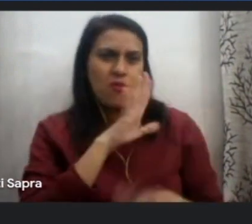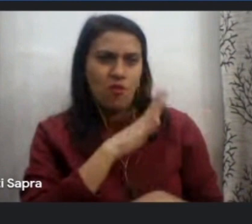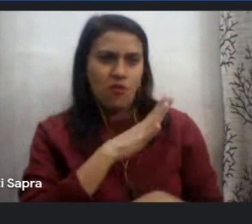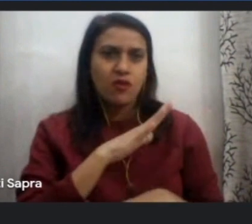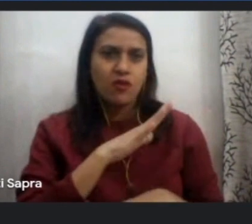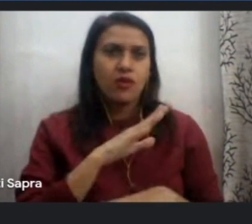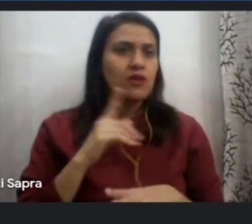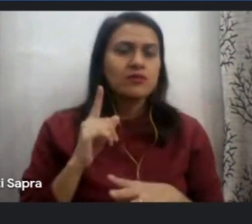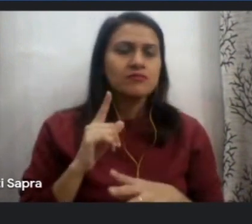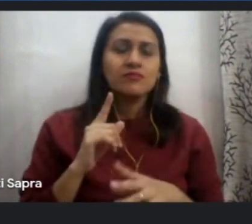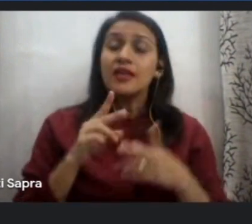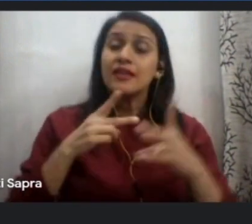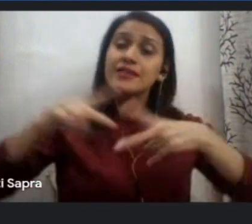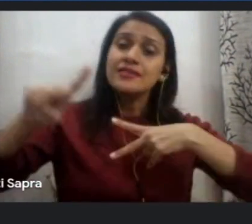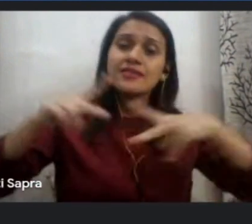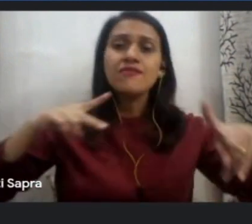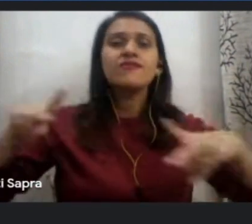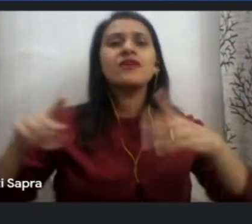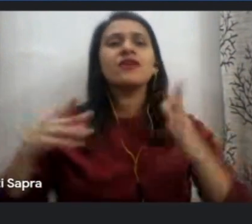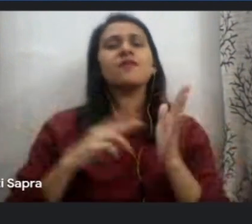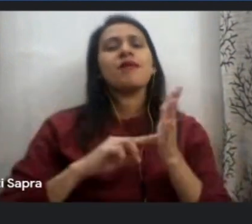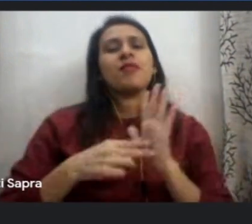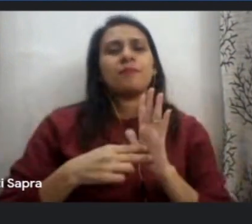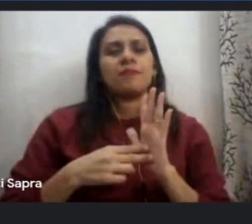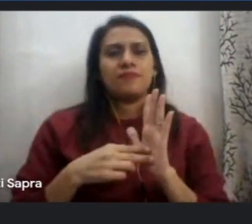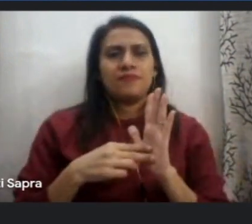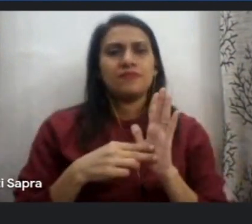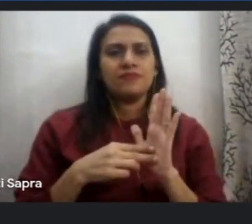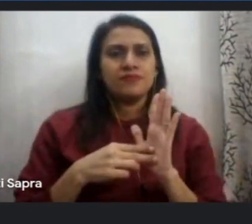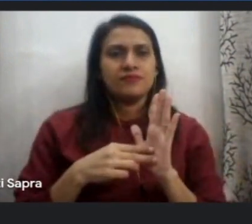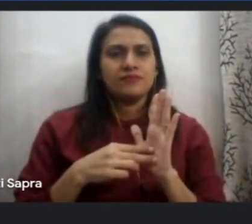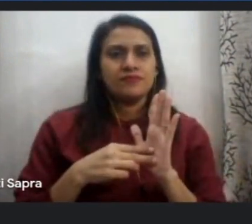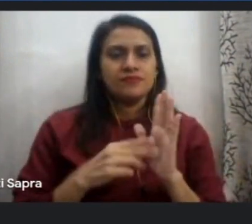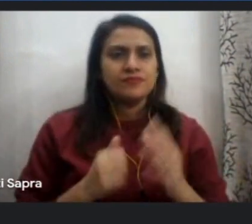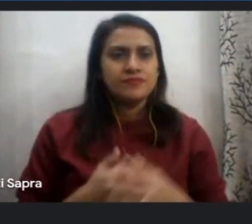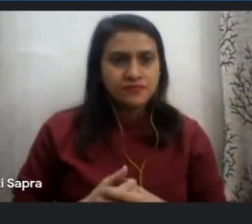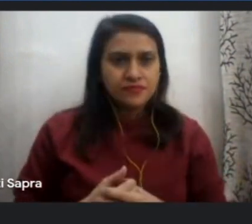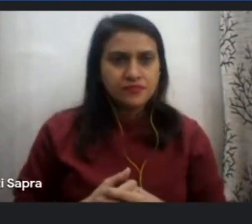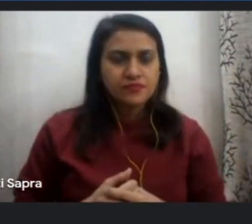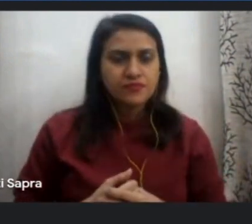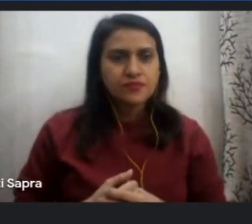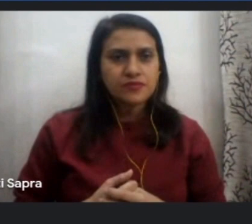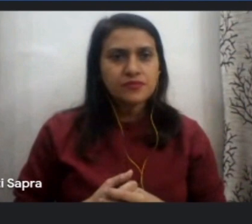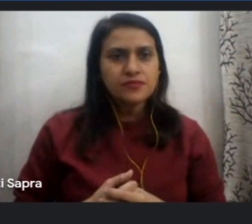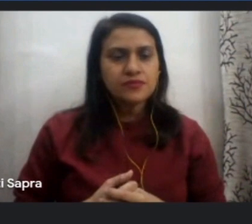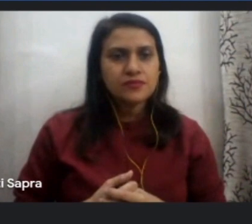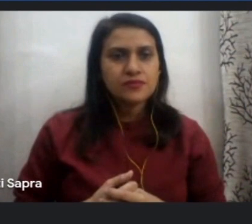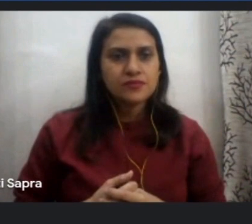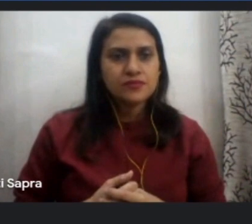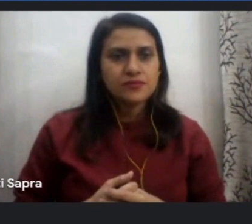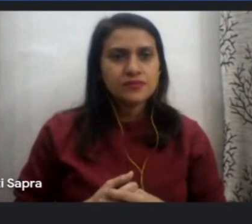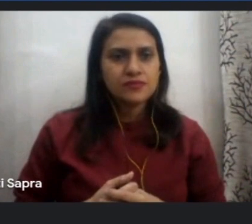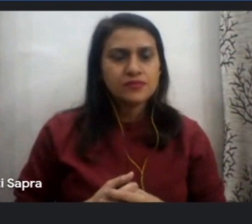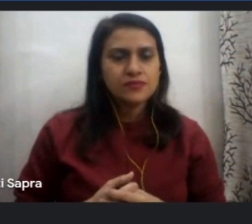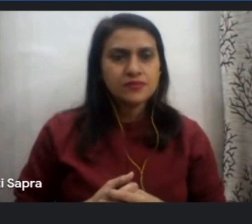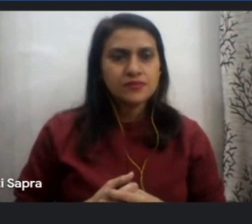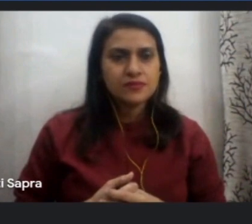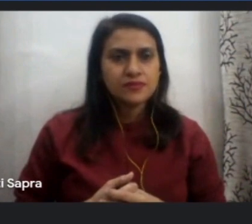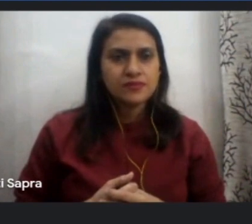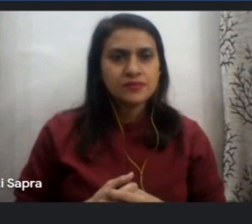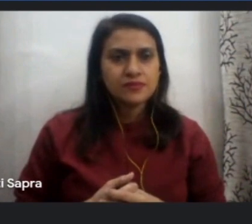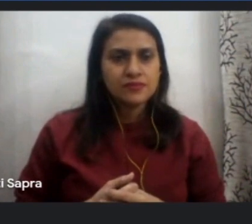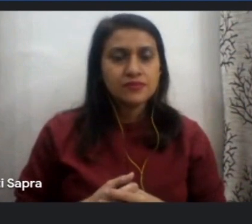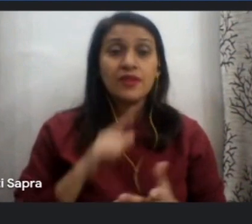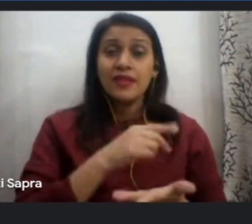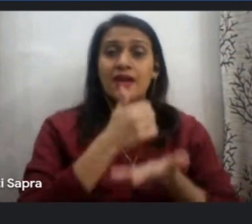as a variation and how they intersect with different other factors. Right? Now, this helps us to